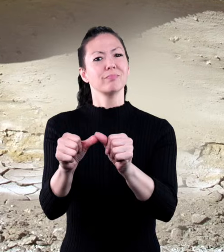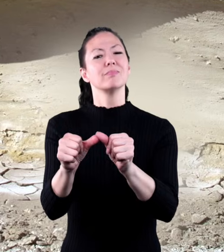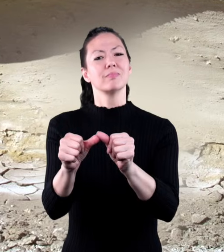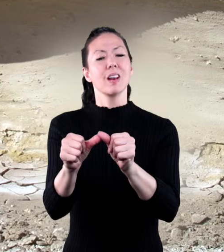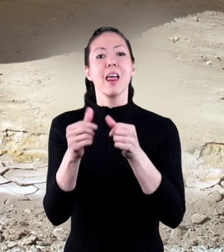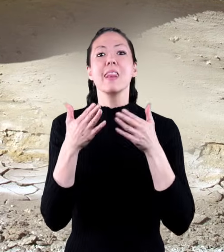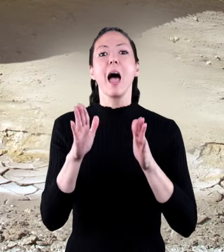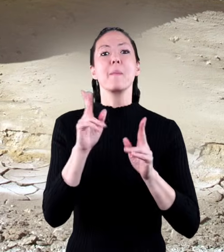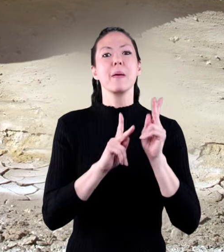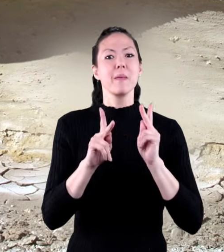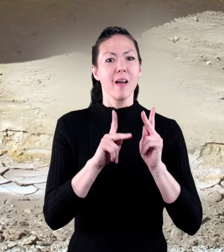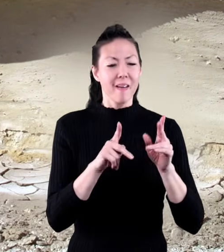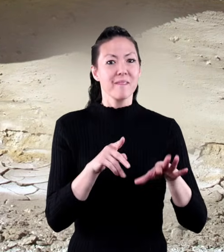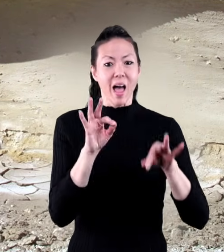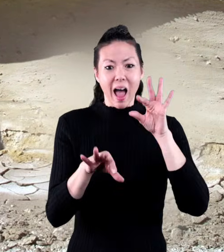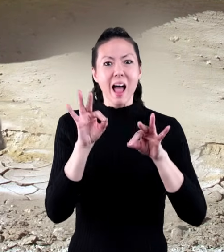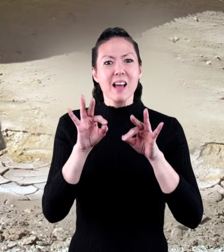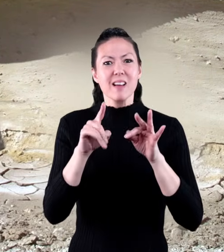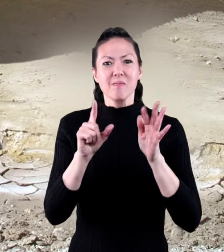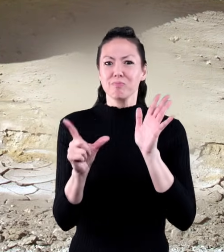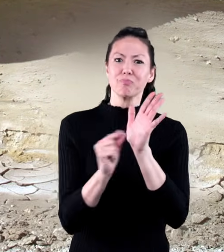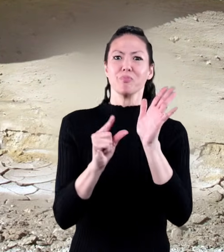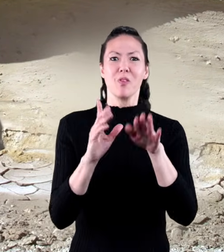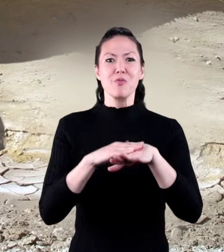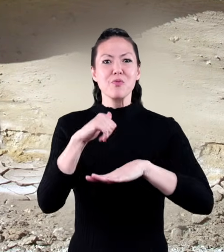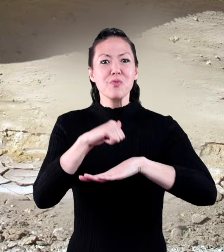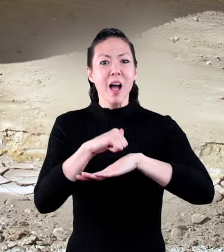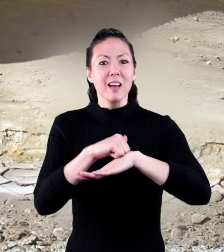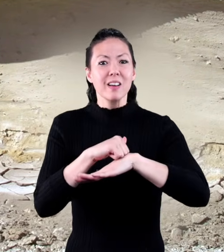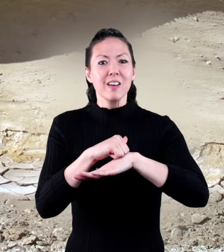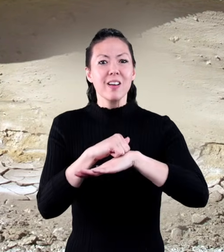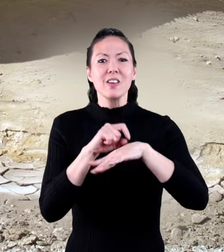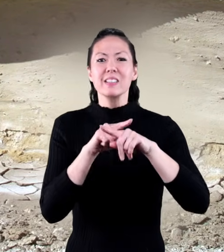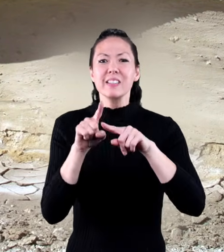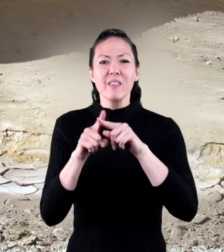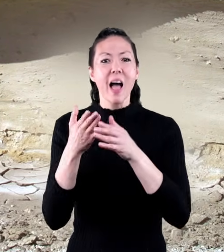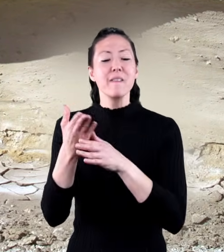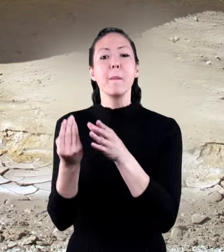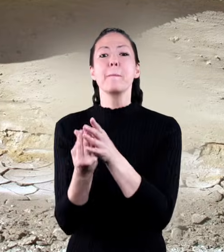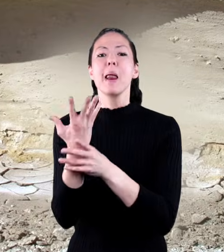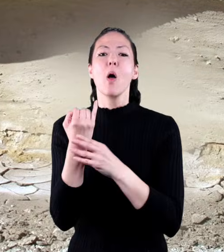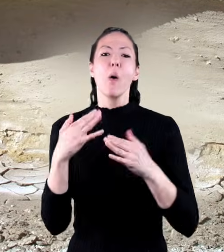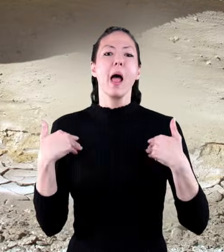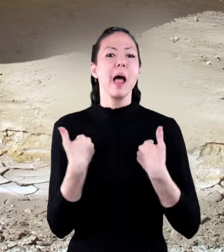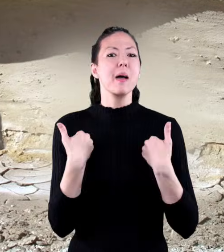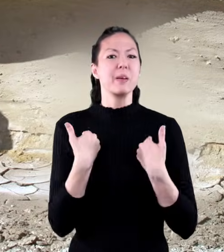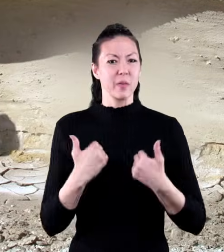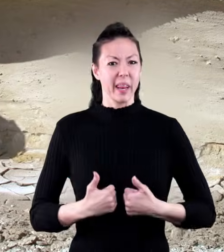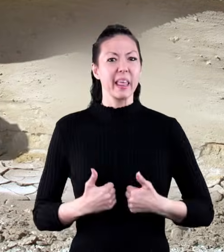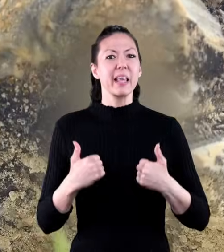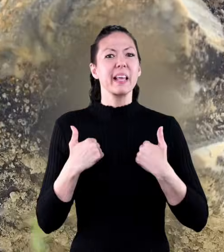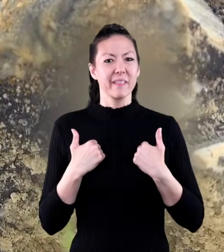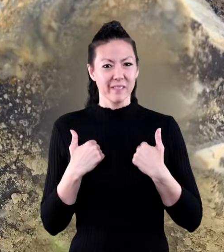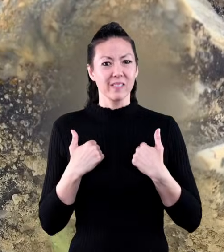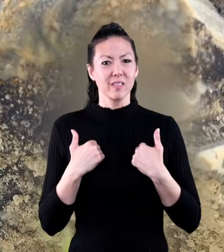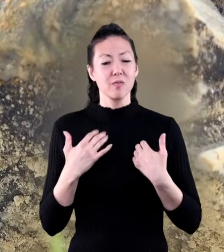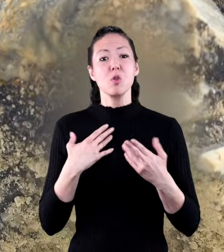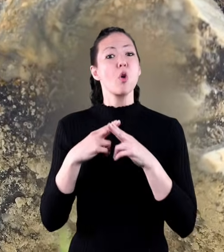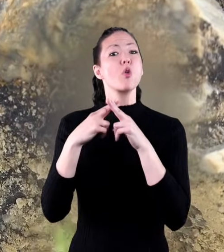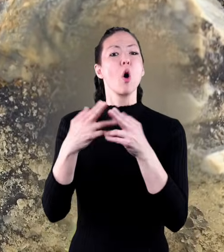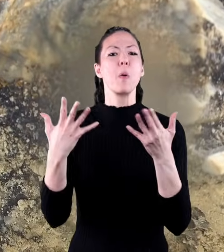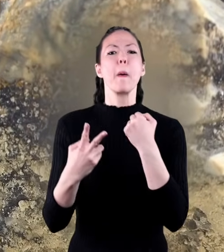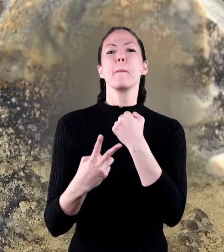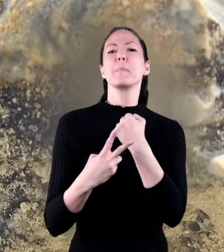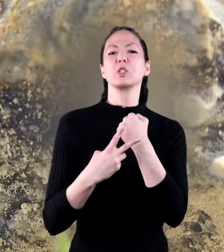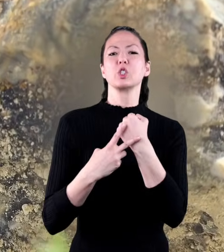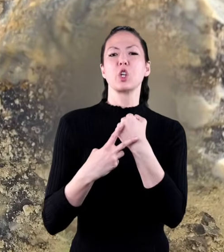allowing people to find impressions of them in rock or stone, way after the plant or animal lived. We call these